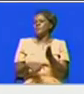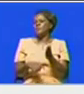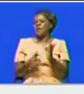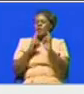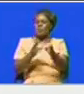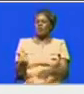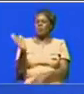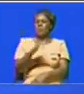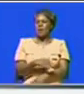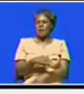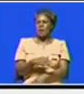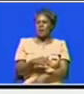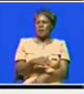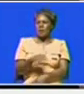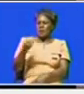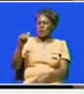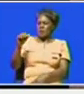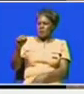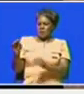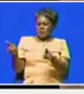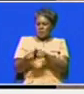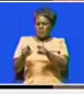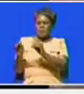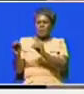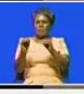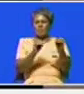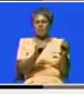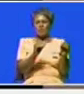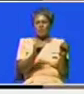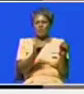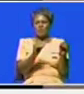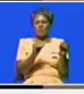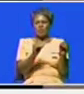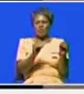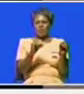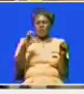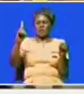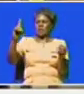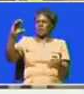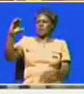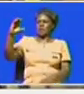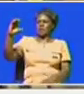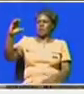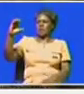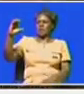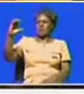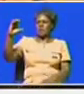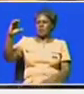report back. The ambitious administrator would shoot his way to the tough district commissioner's job.